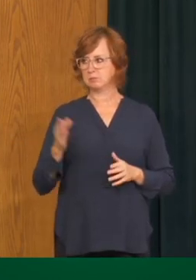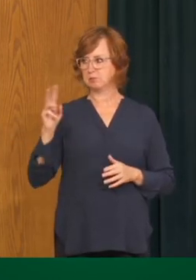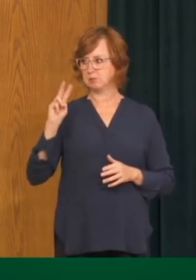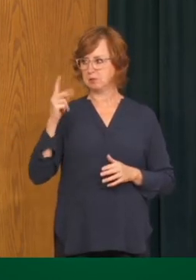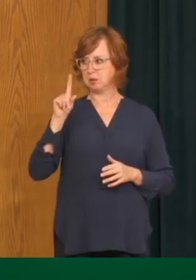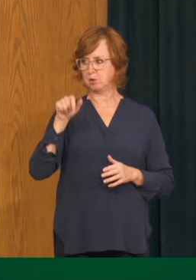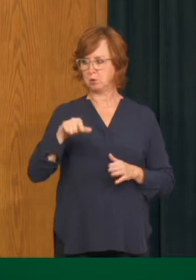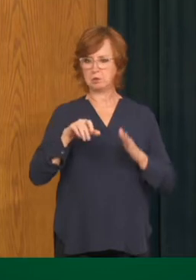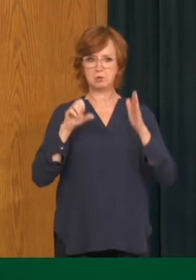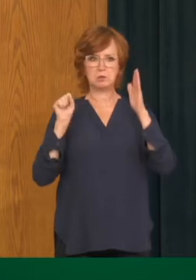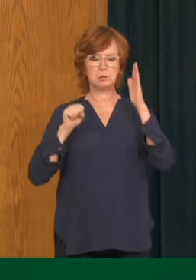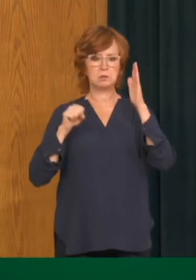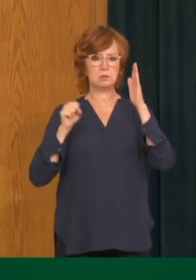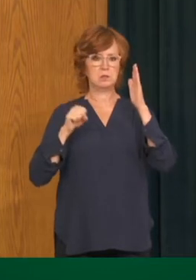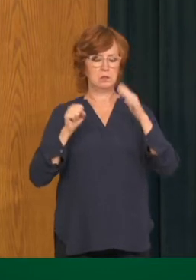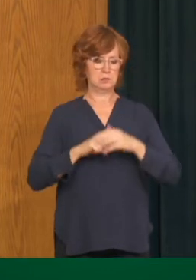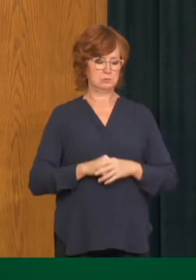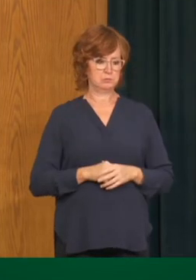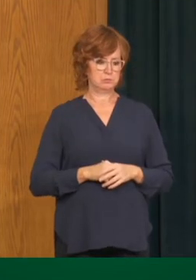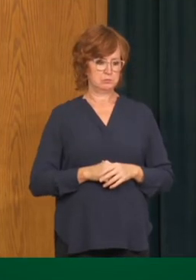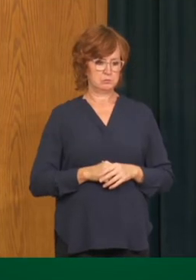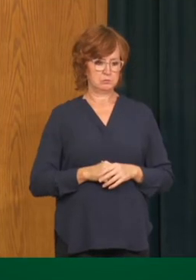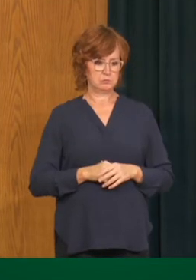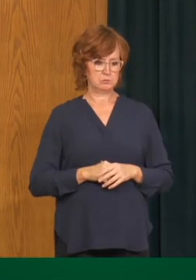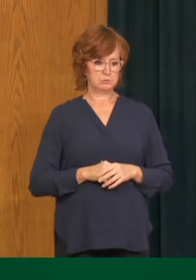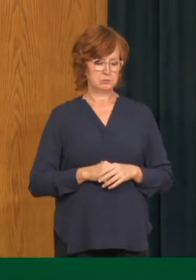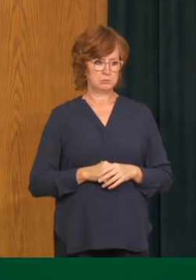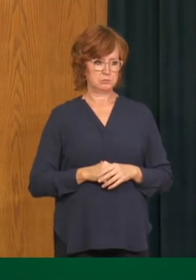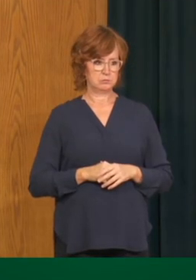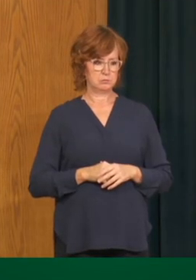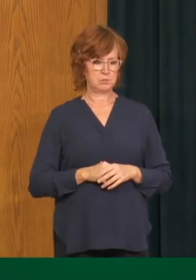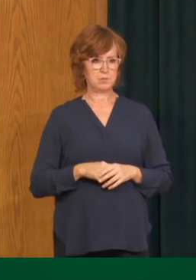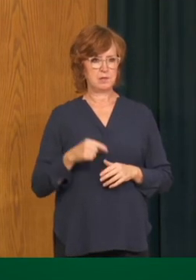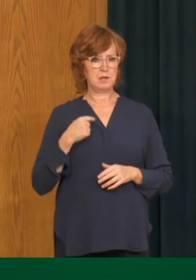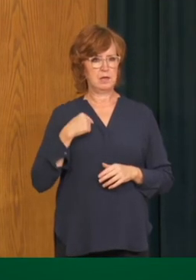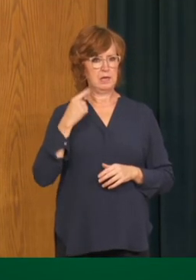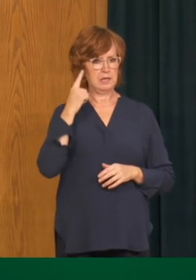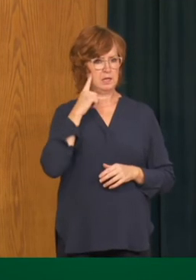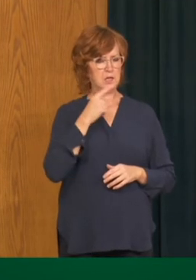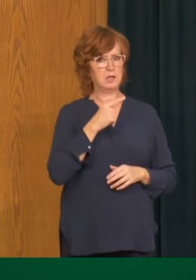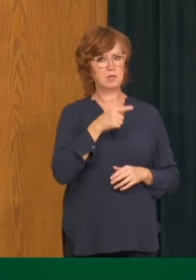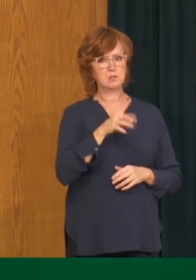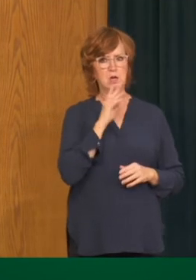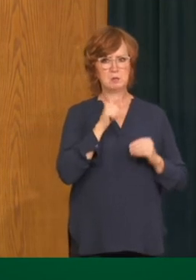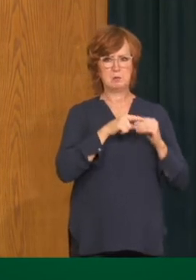Follow up, Chris? I'm hearing a lot of language about some schools may have to do this,